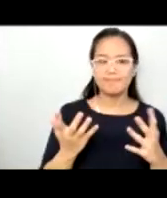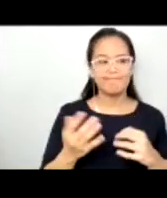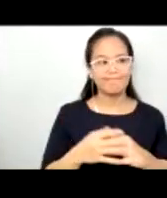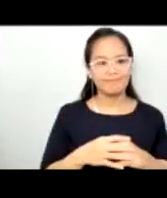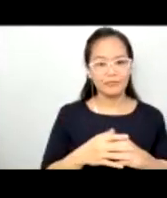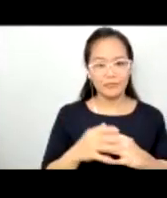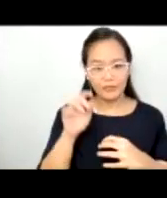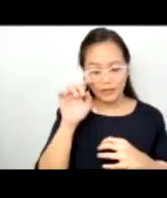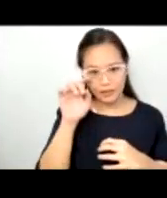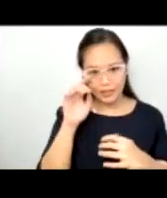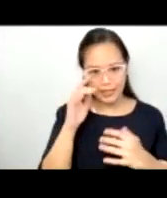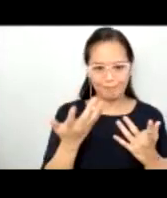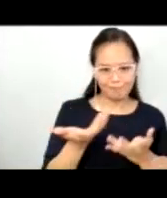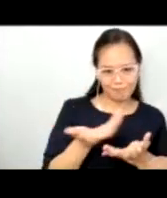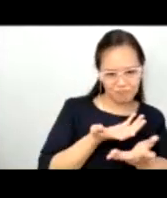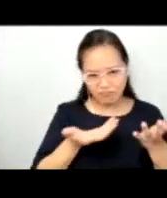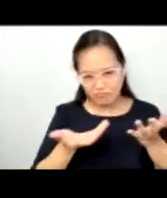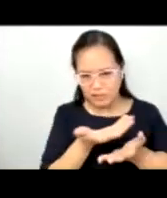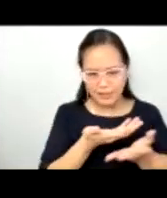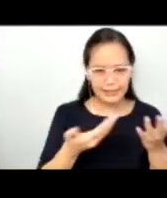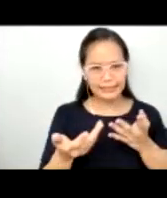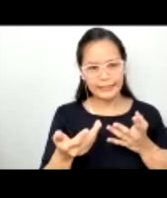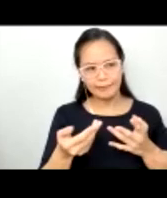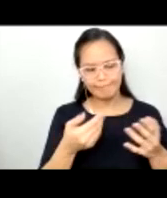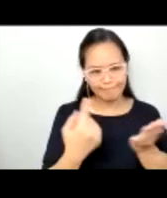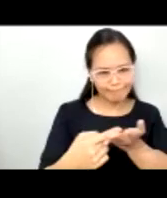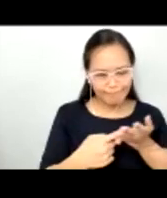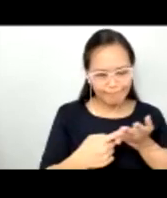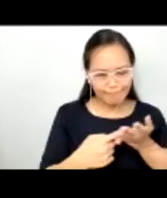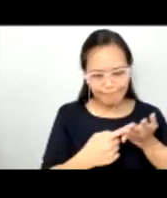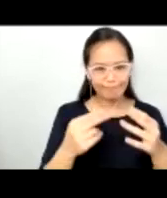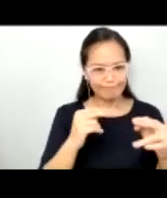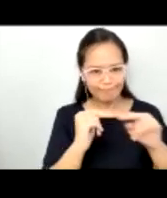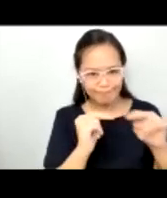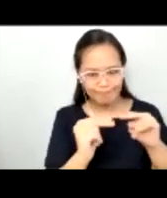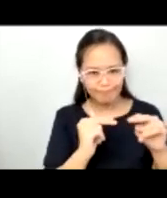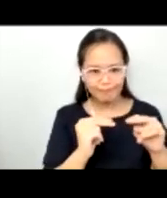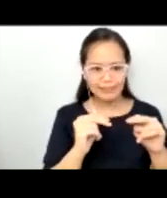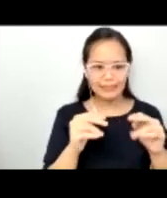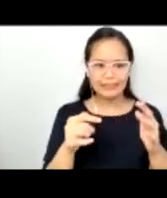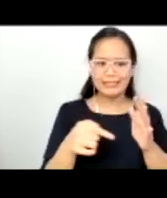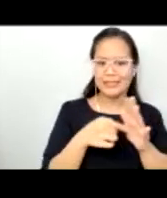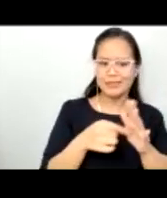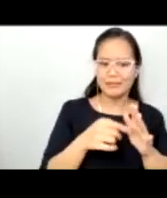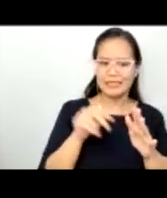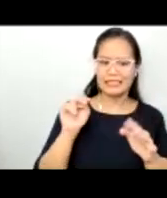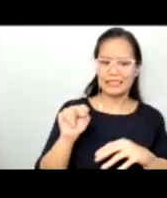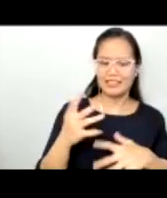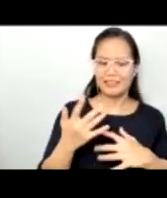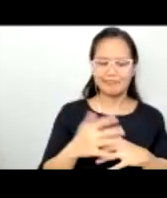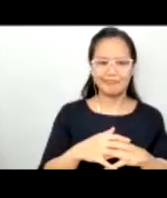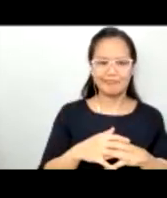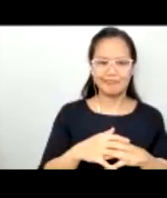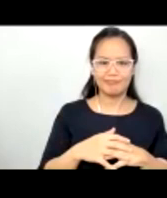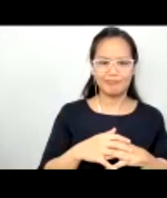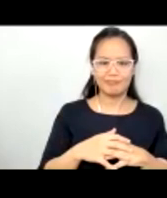when you do a negotiation, sometimes you do have to concede. So you give another person, you